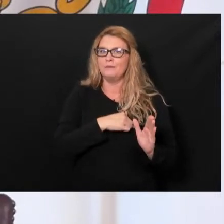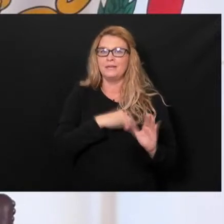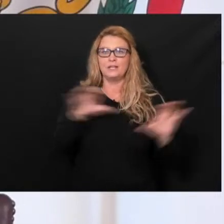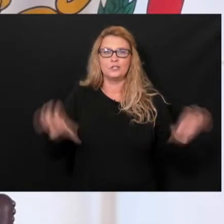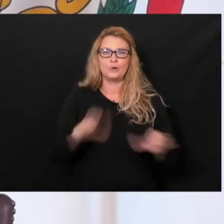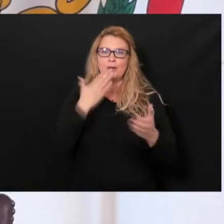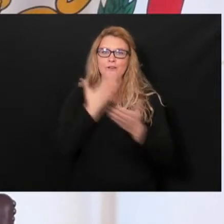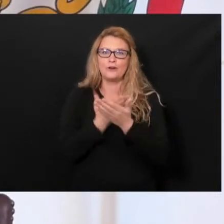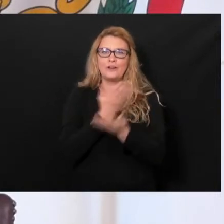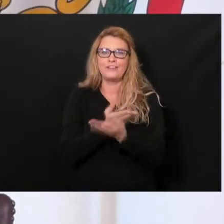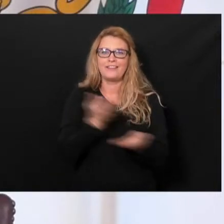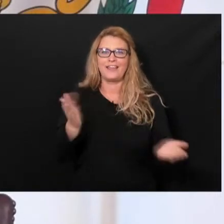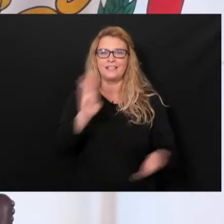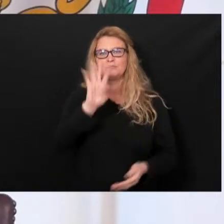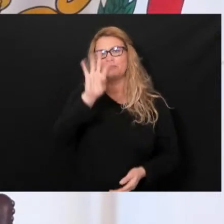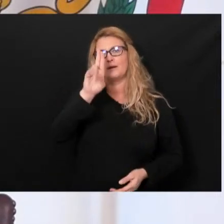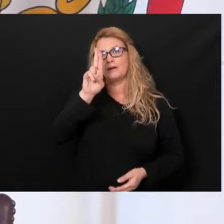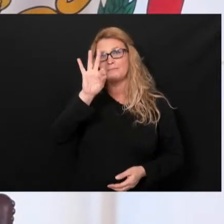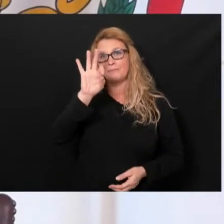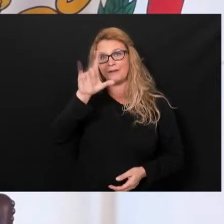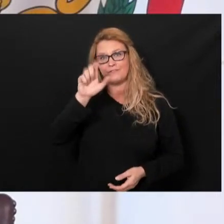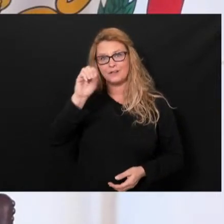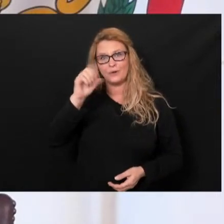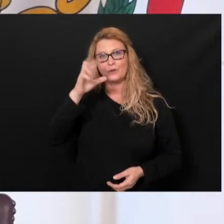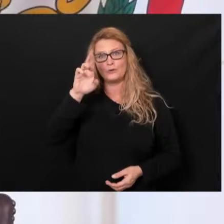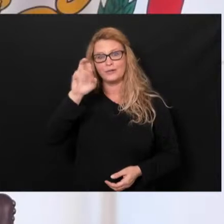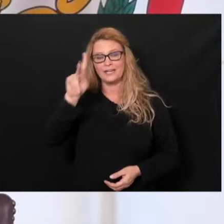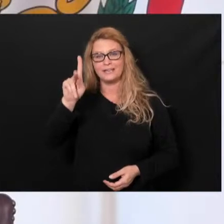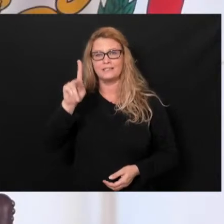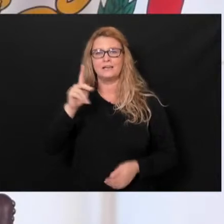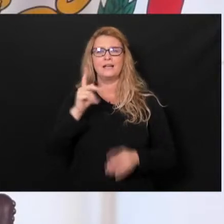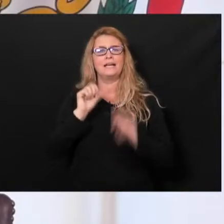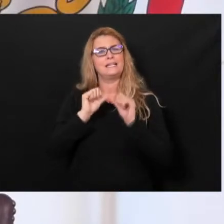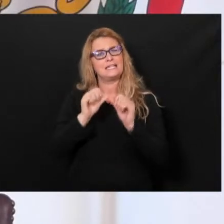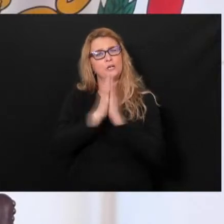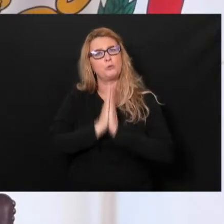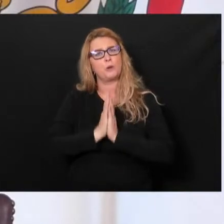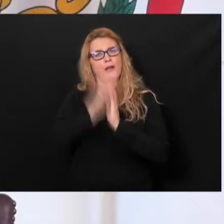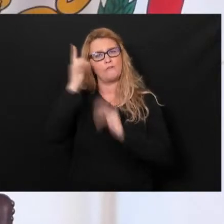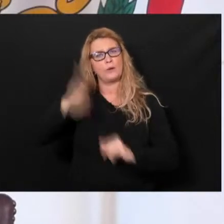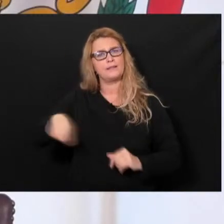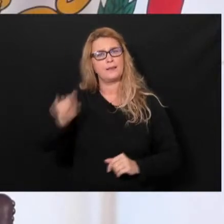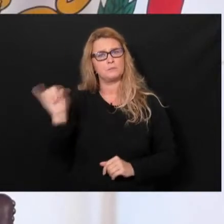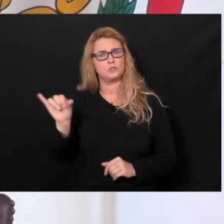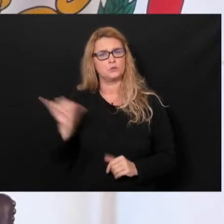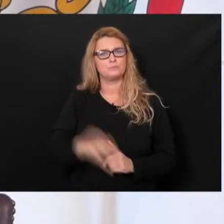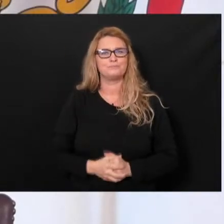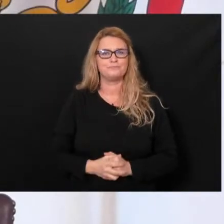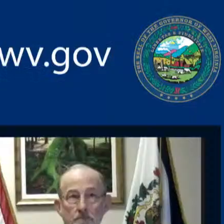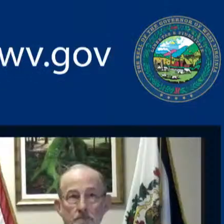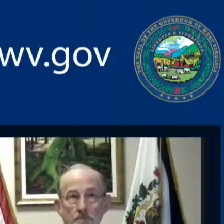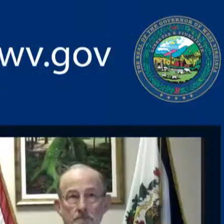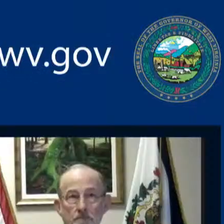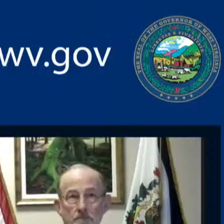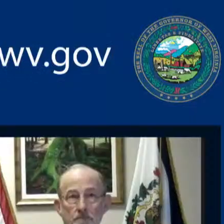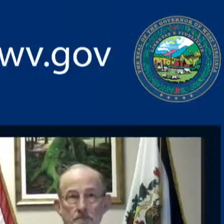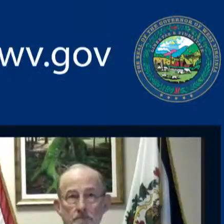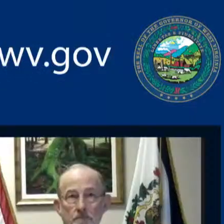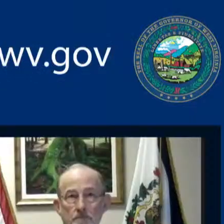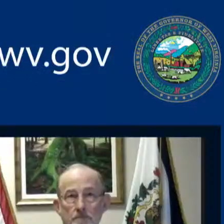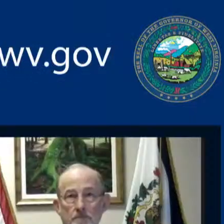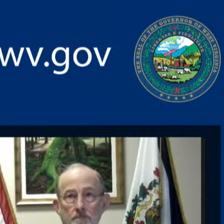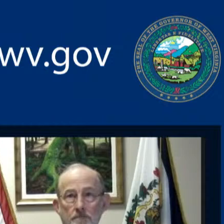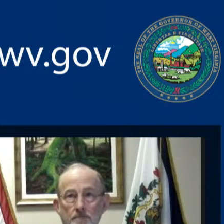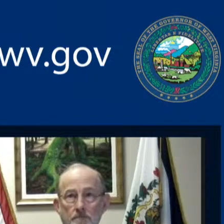some good stuff in Buffalo Creek, and keep all those people in your thoughts and prayers down there as well. All right, thank you, Governor. Let's now go